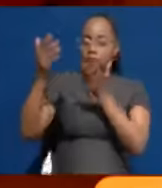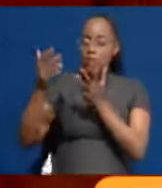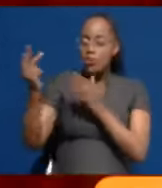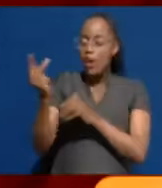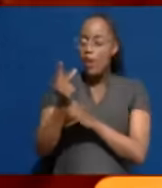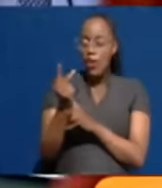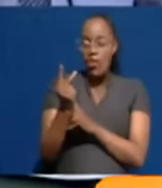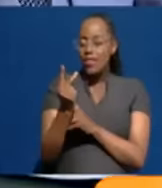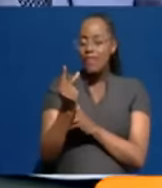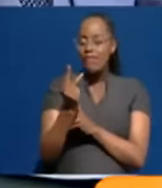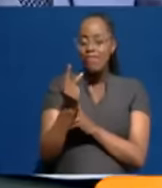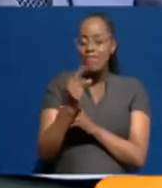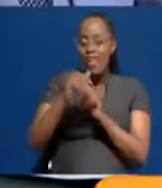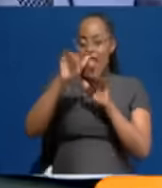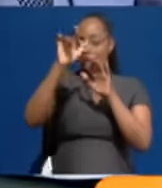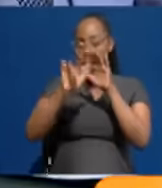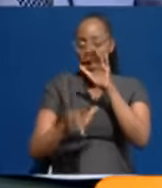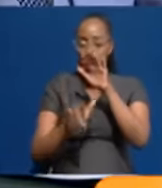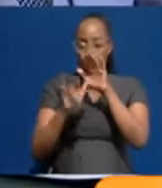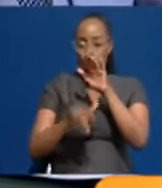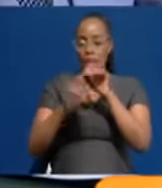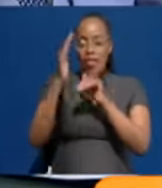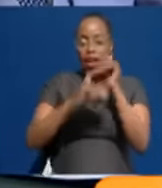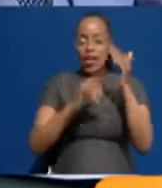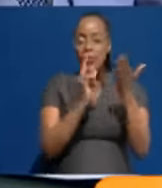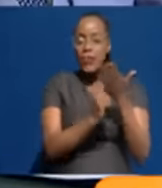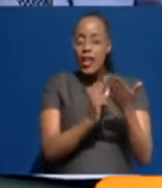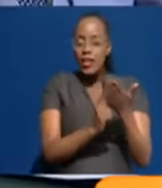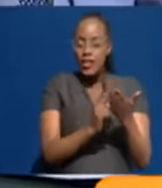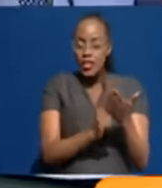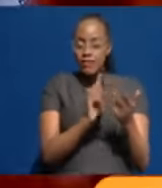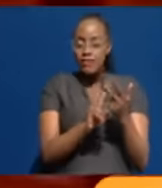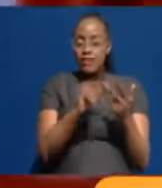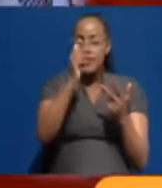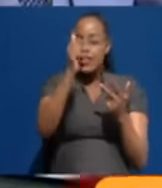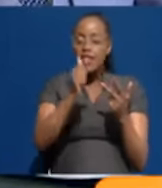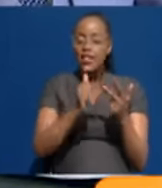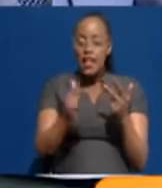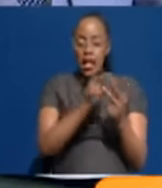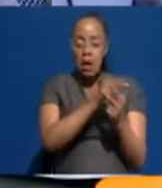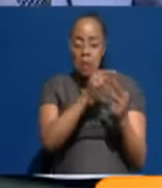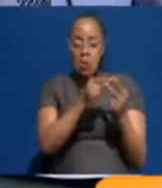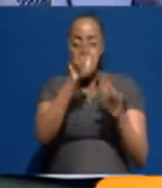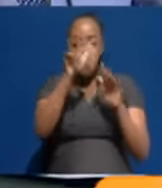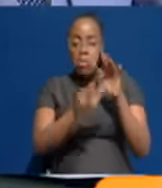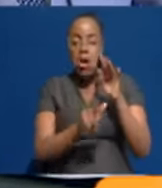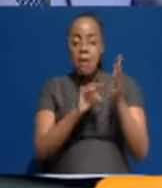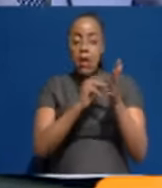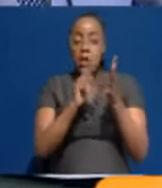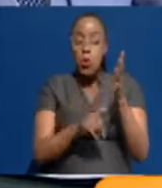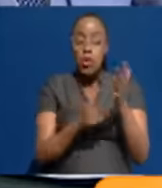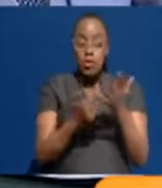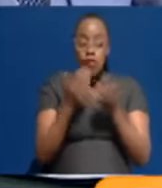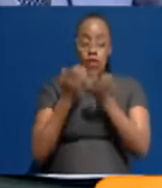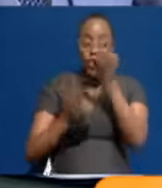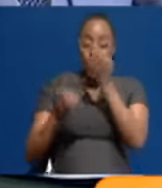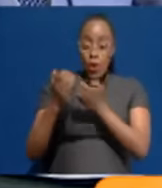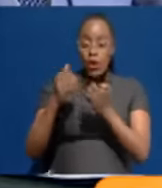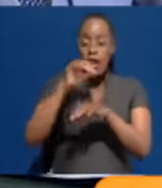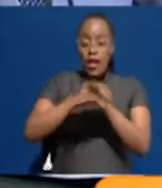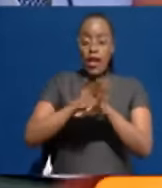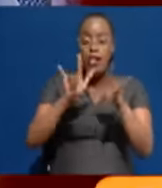much lower than for Uganda and Tanzania, which means relative to the economy, they get